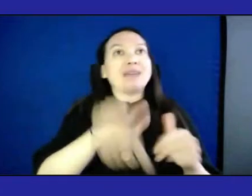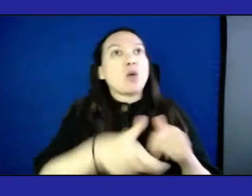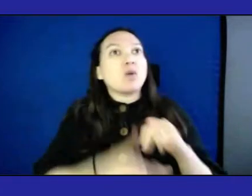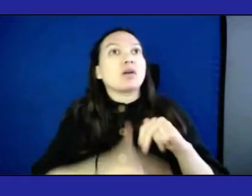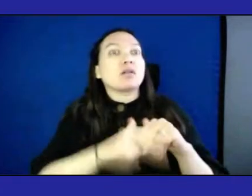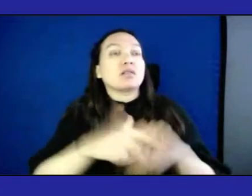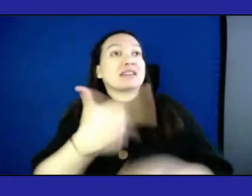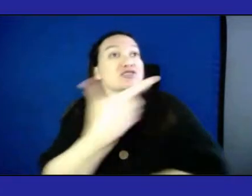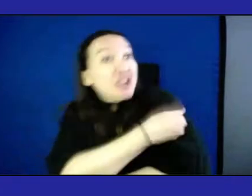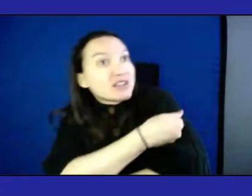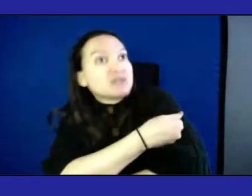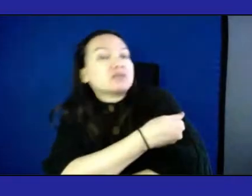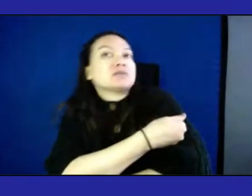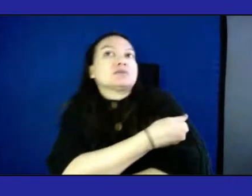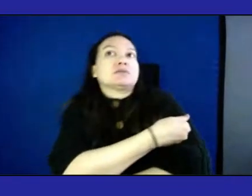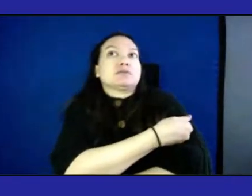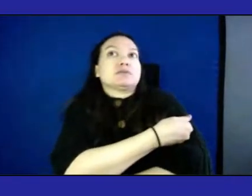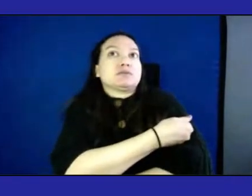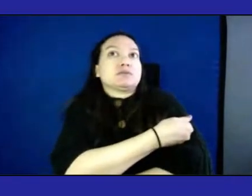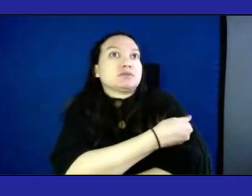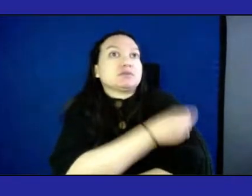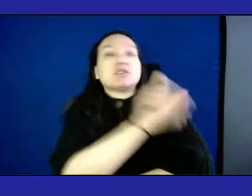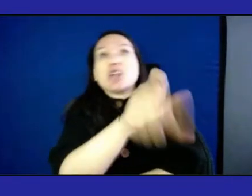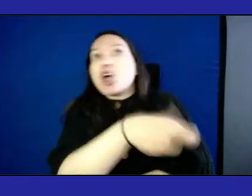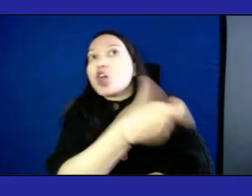inject this other thing.